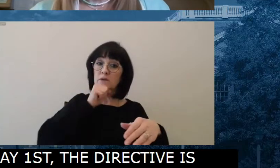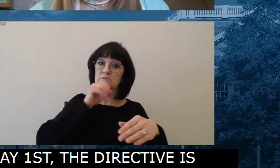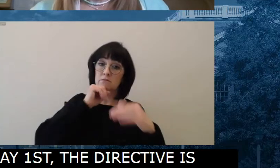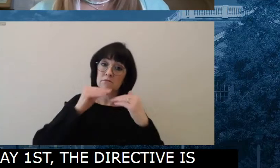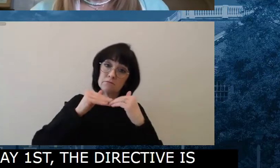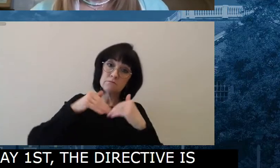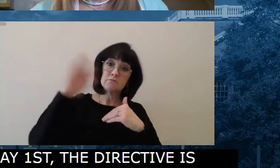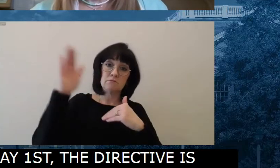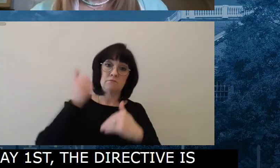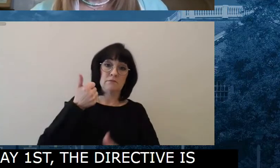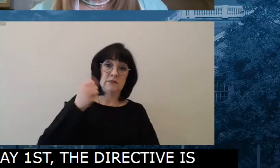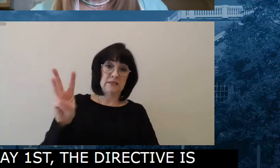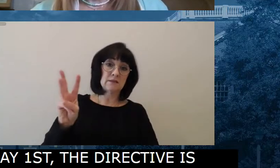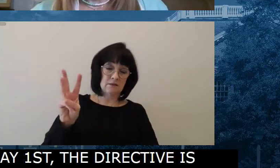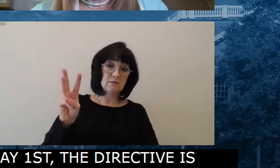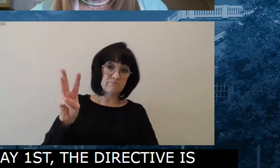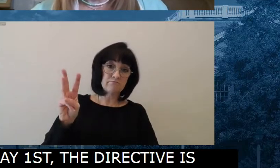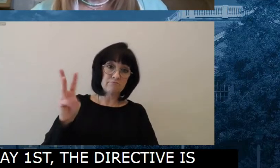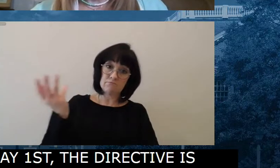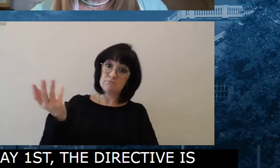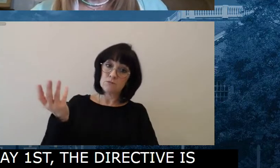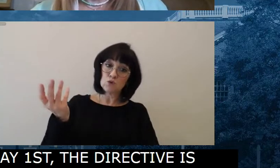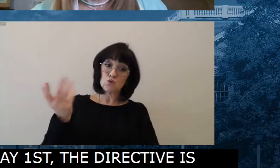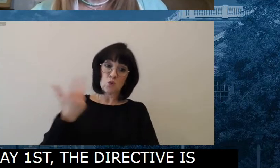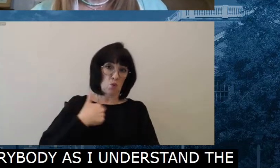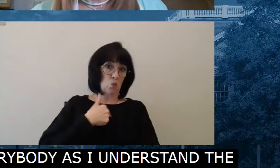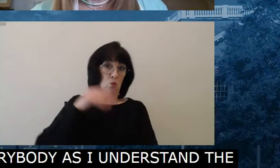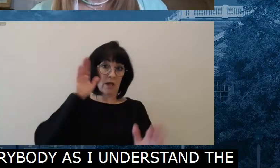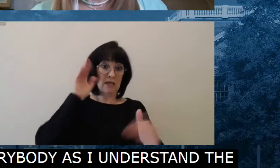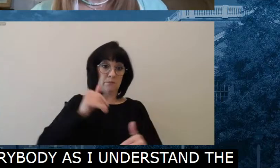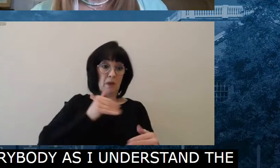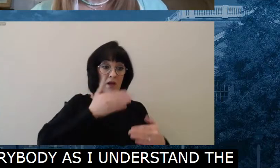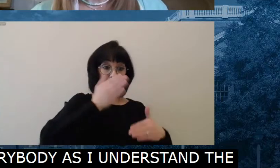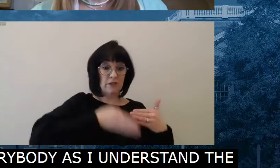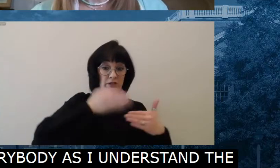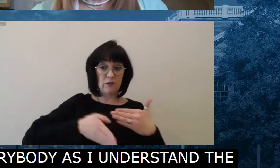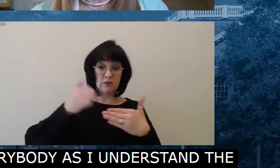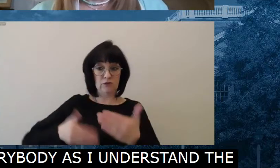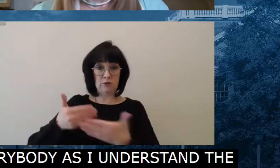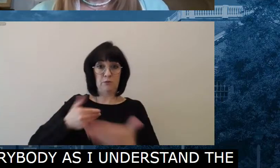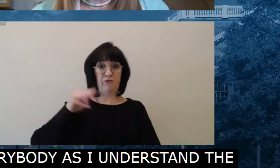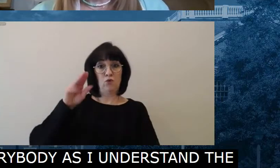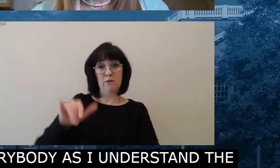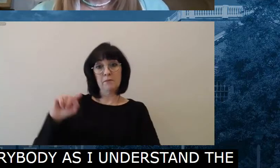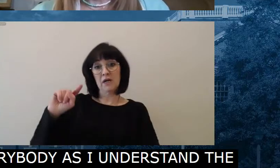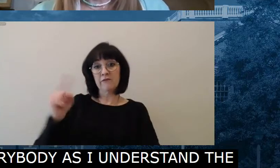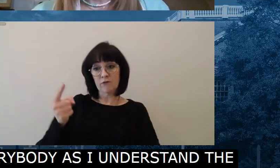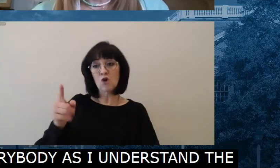and we expect to be there by that point, or we hope to be there by that point.